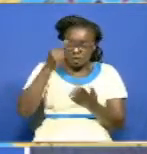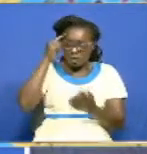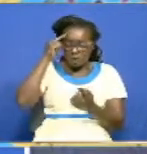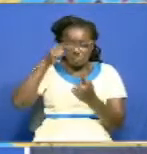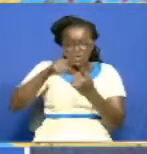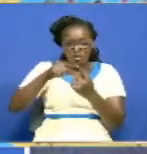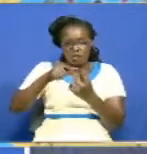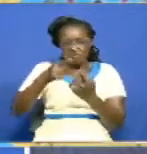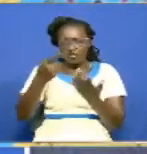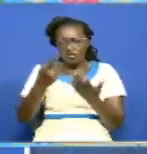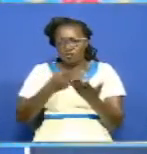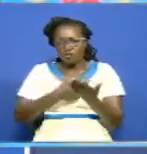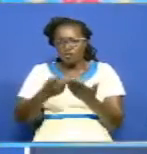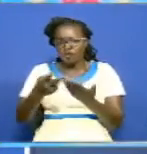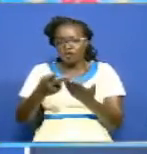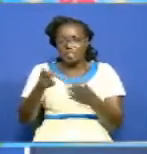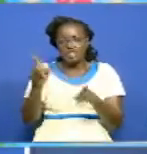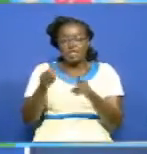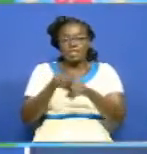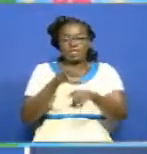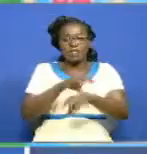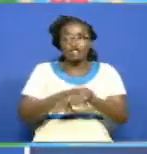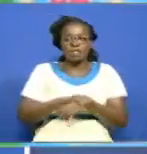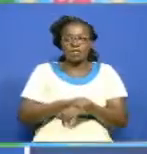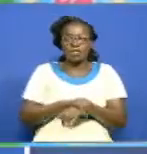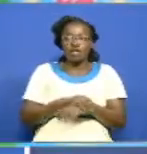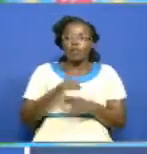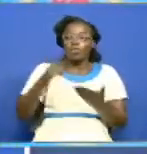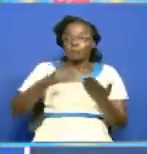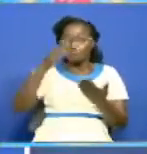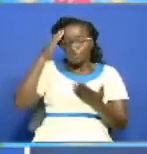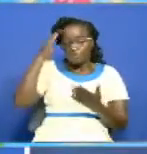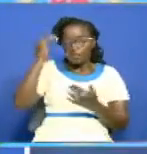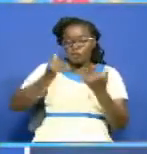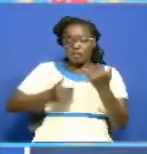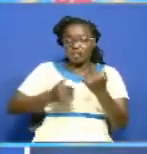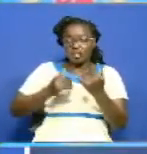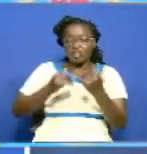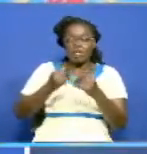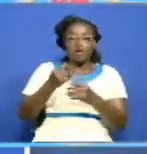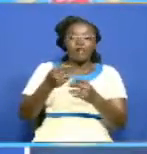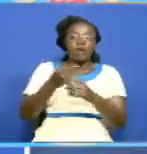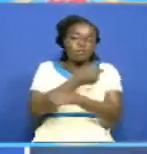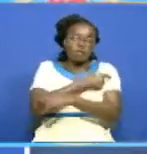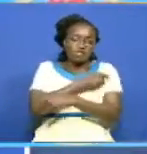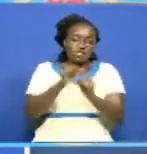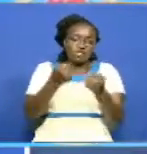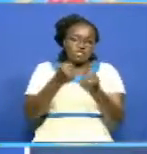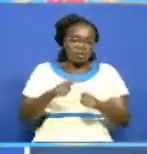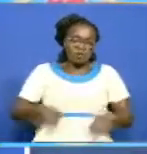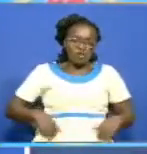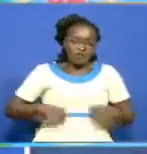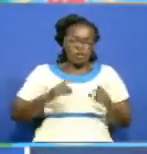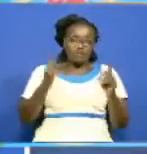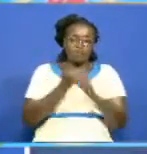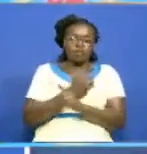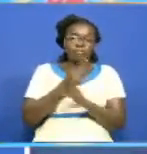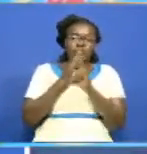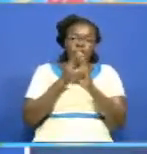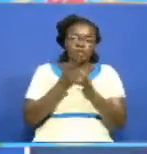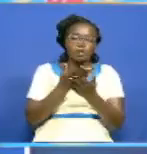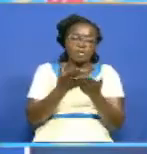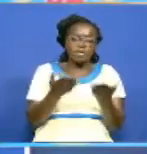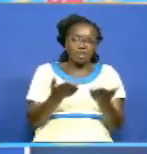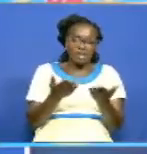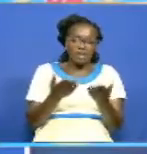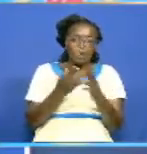2 weeks, you will still get. What we do know at the end of the day is that vaccines save lives. We've seen different reports coming out. We've already seen a